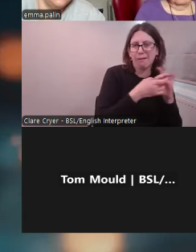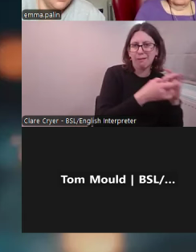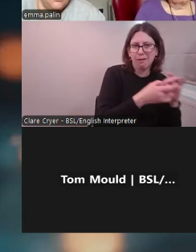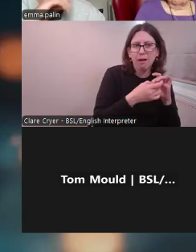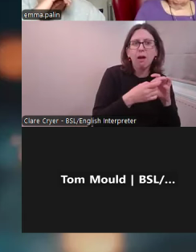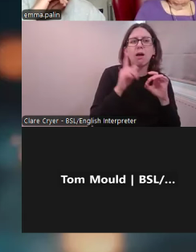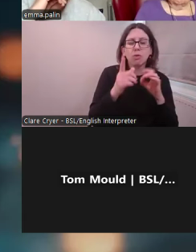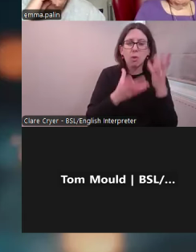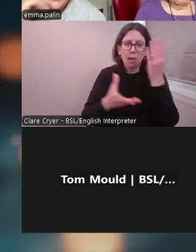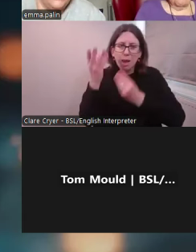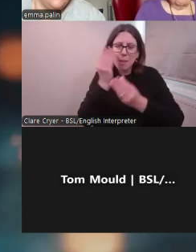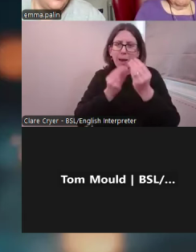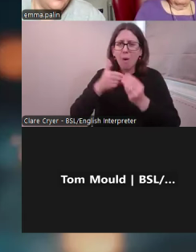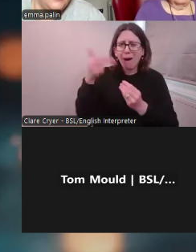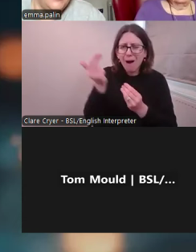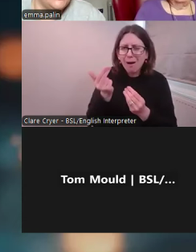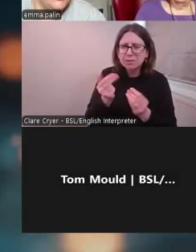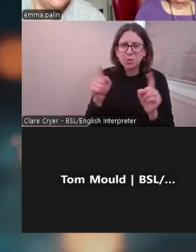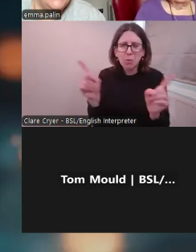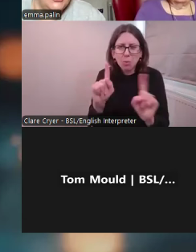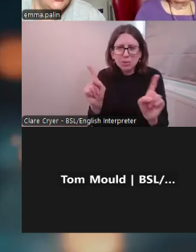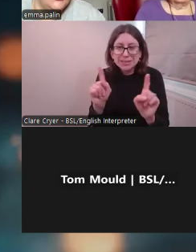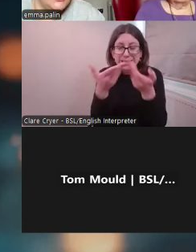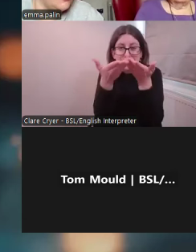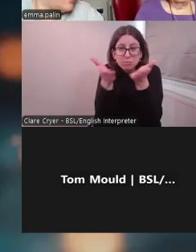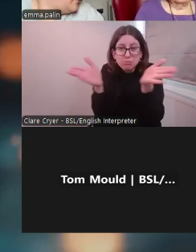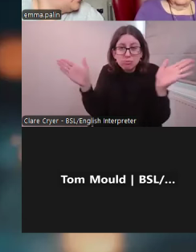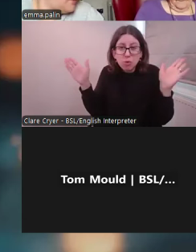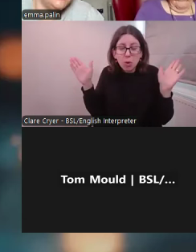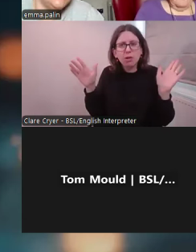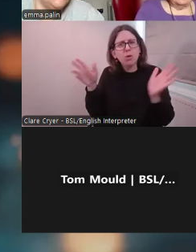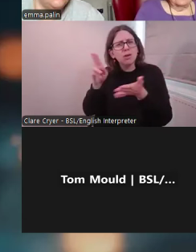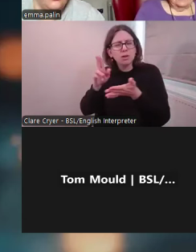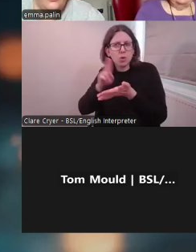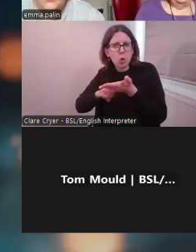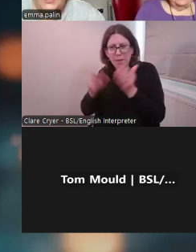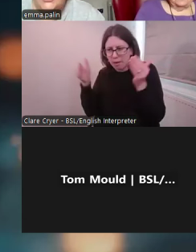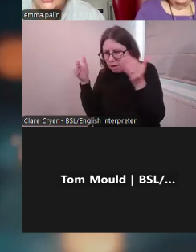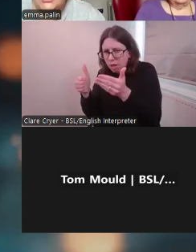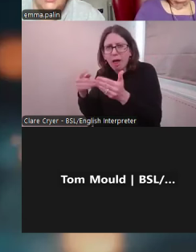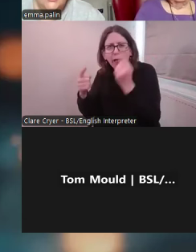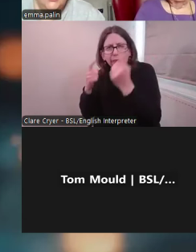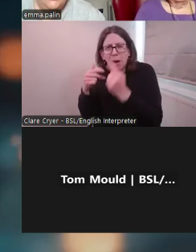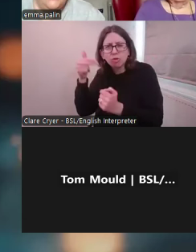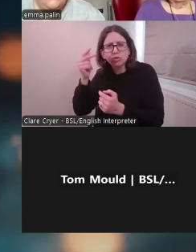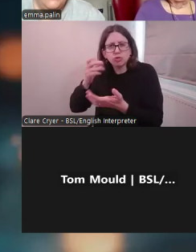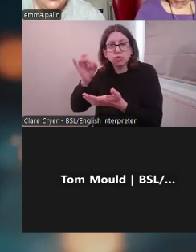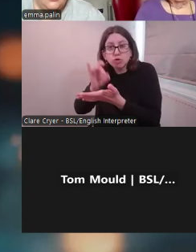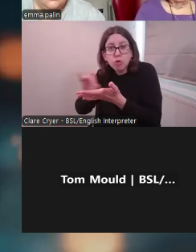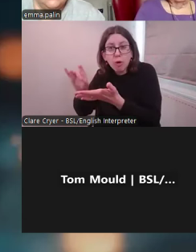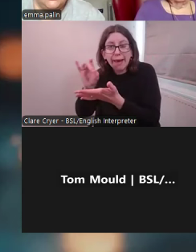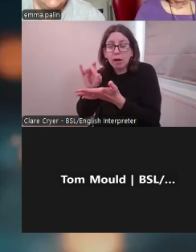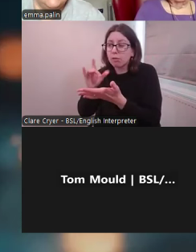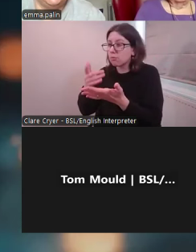are. We think that it's quite traditional with ceramics, painting and drawing, but actually